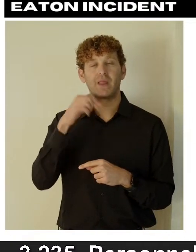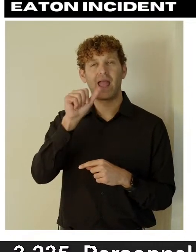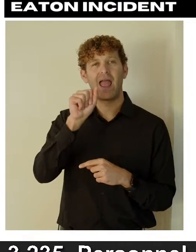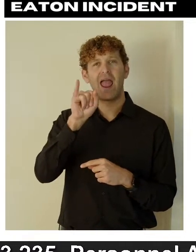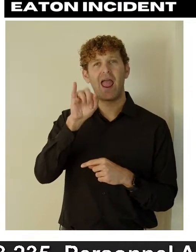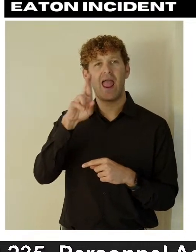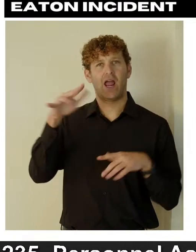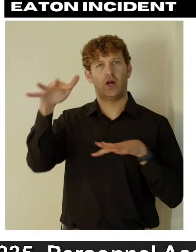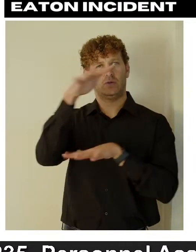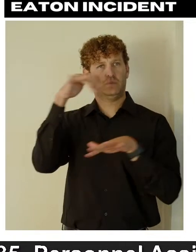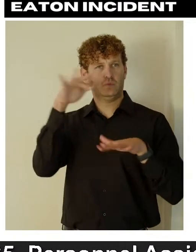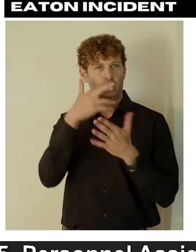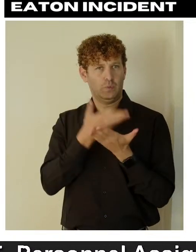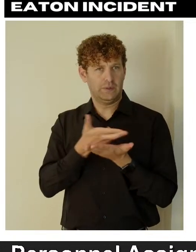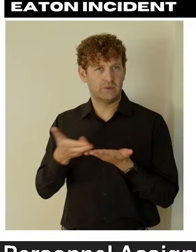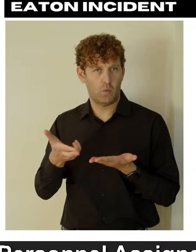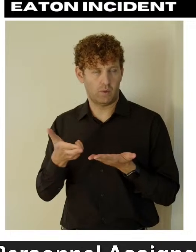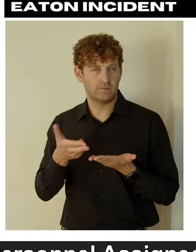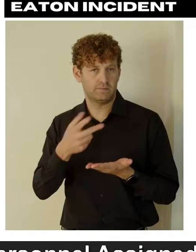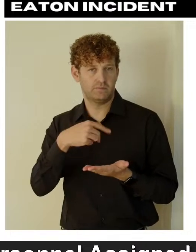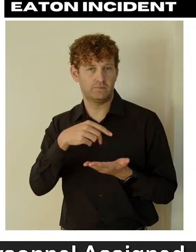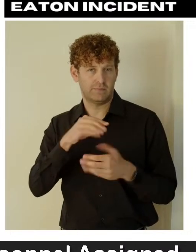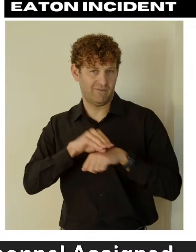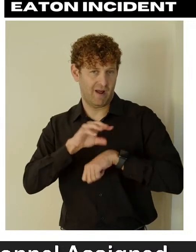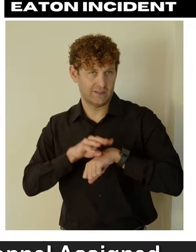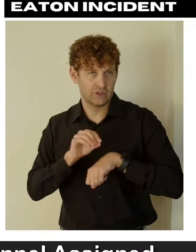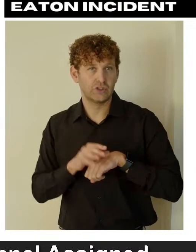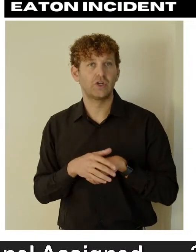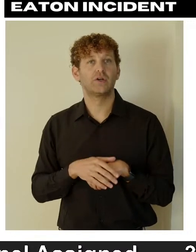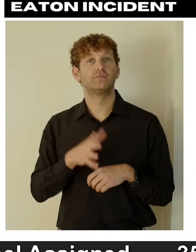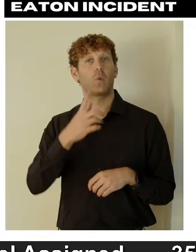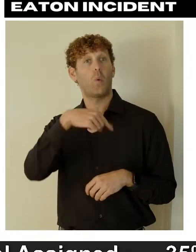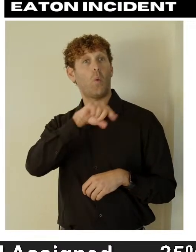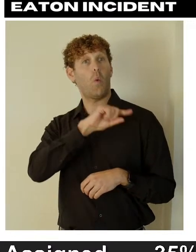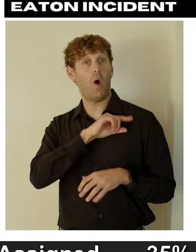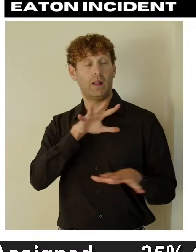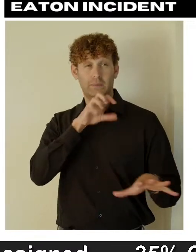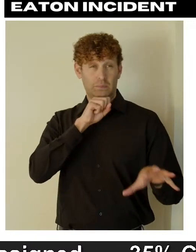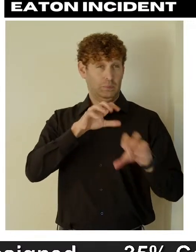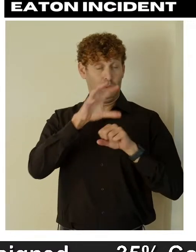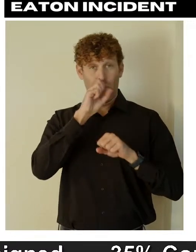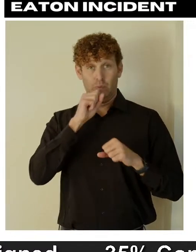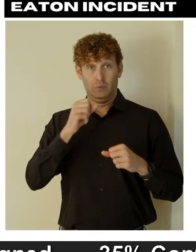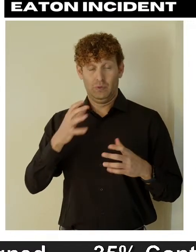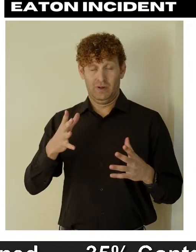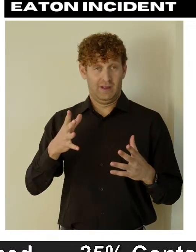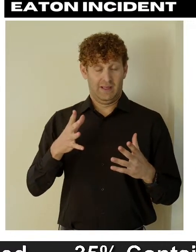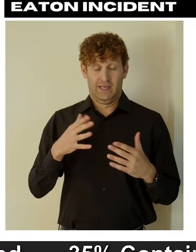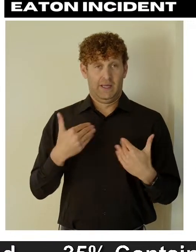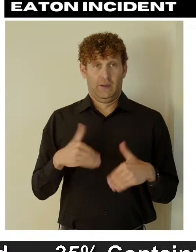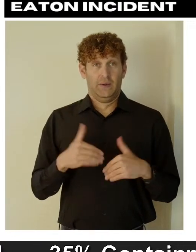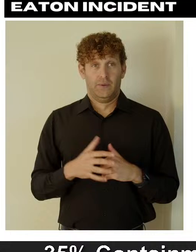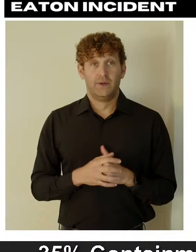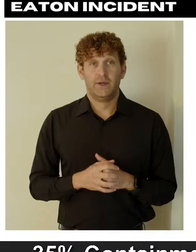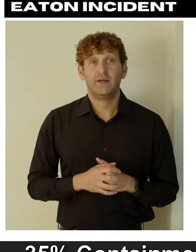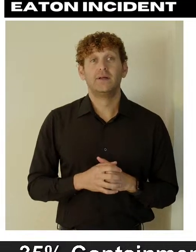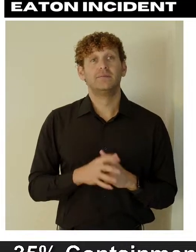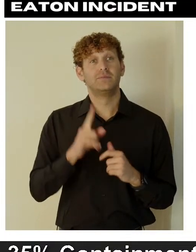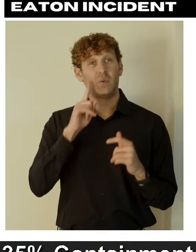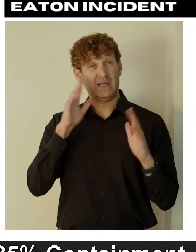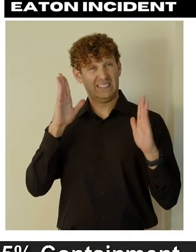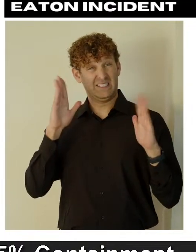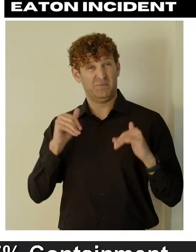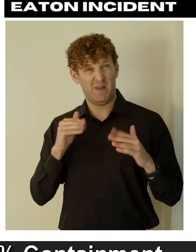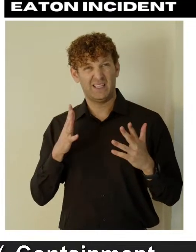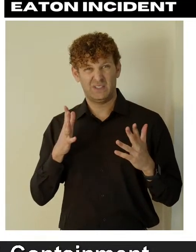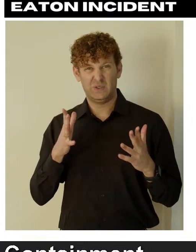that's giving your lungs a chance to heal from the insults that they have endured during this event. You can expect those insults to kind of linger